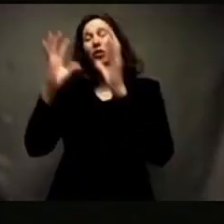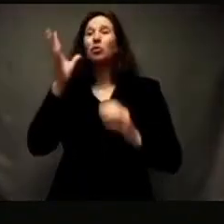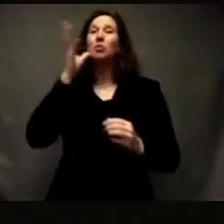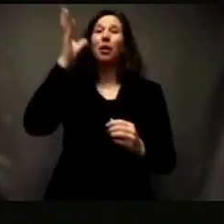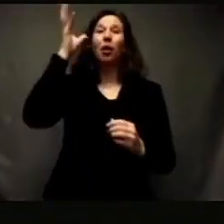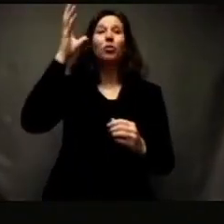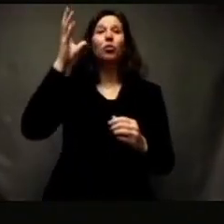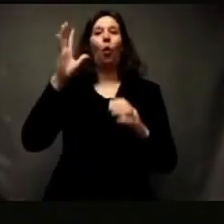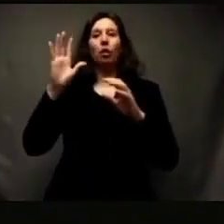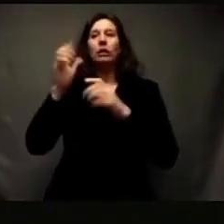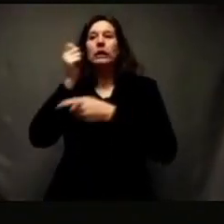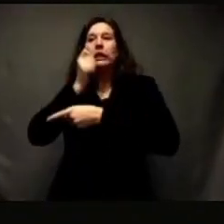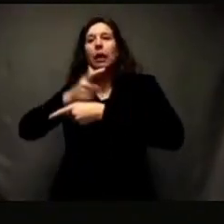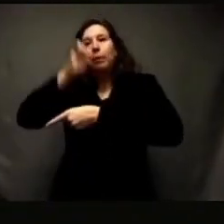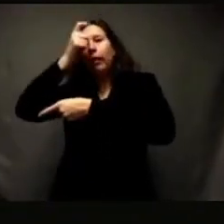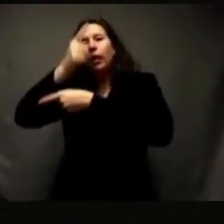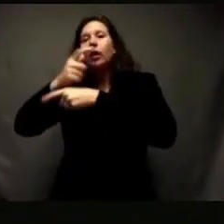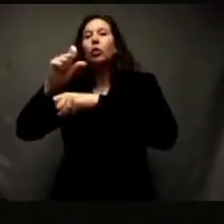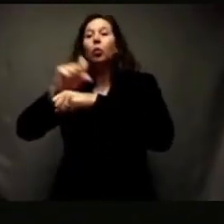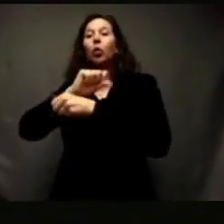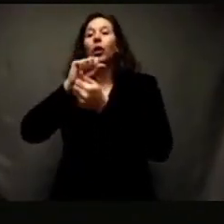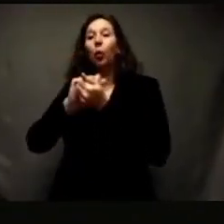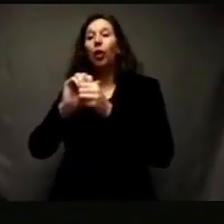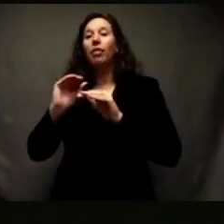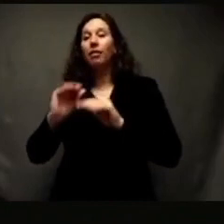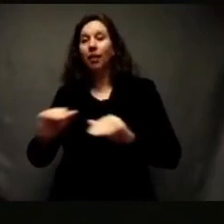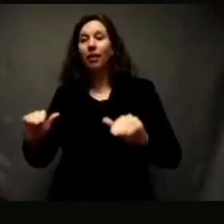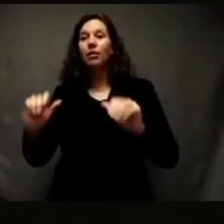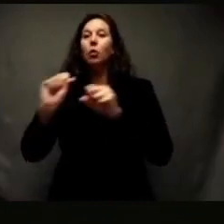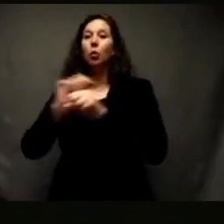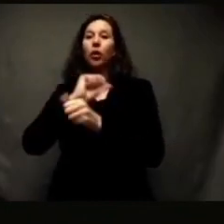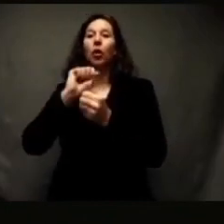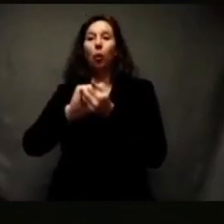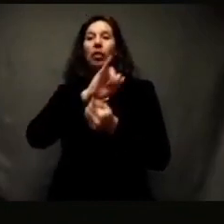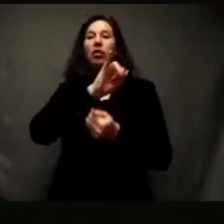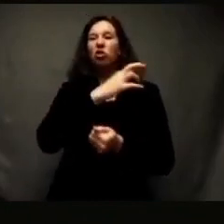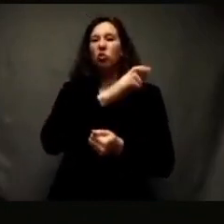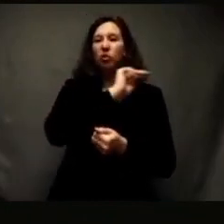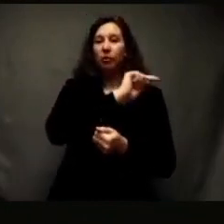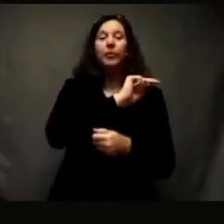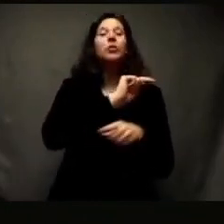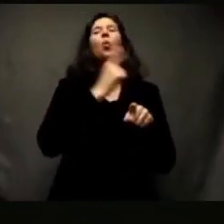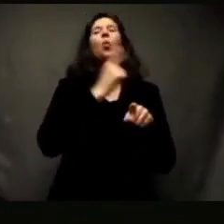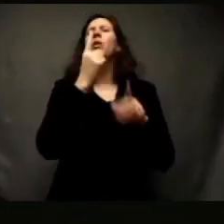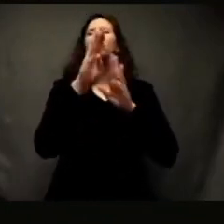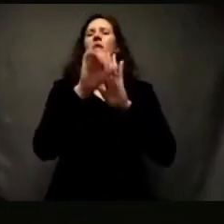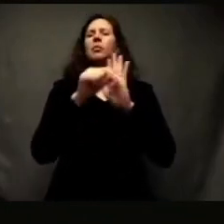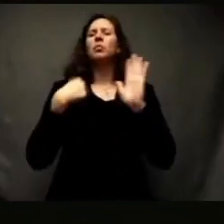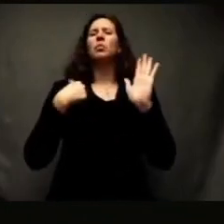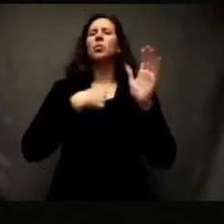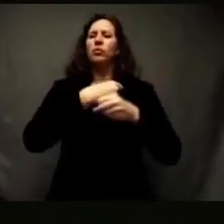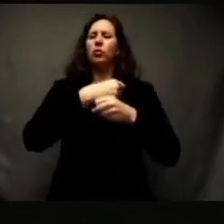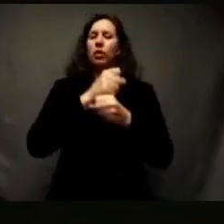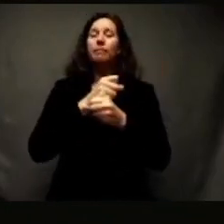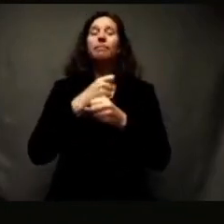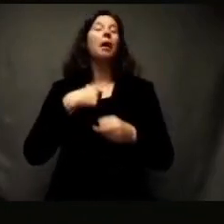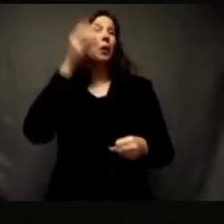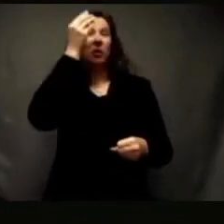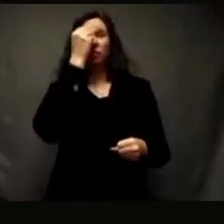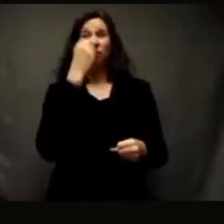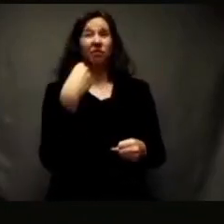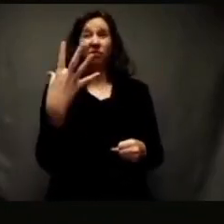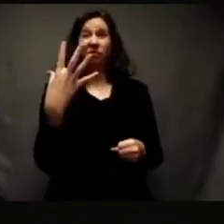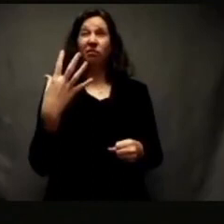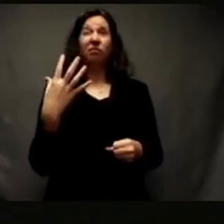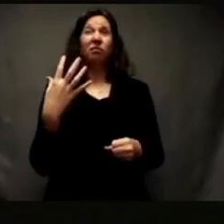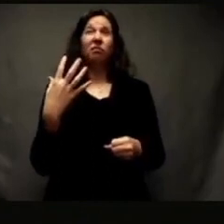parents or siblings working with kids working with Scratch Junior. So this is one of our curricula that we've created. And I will say it's one